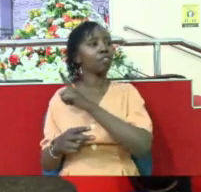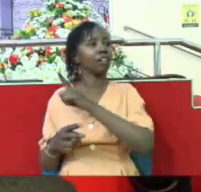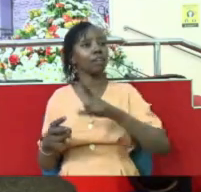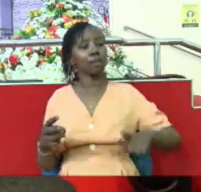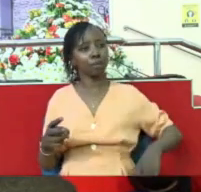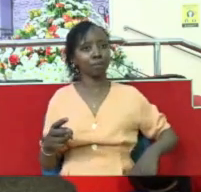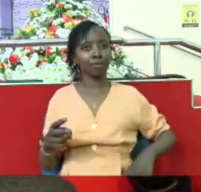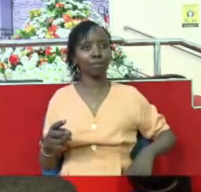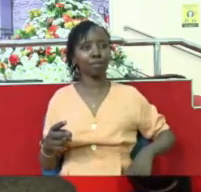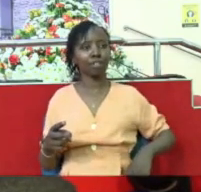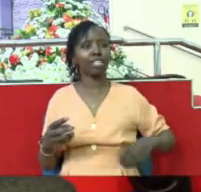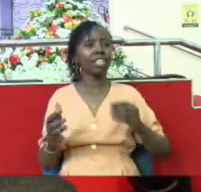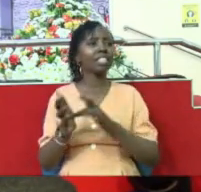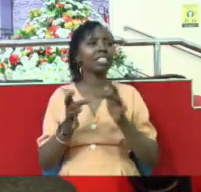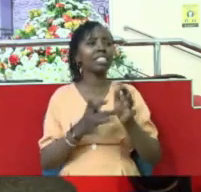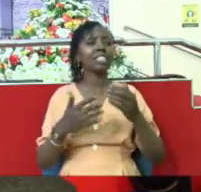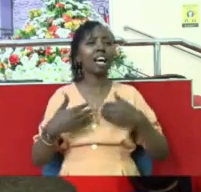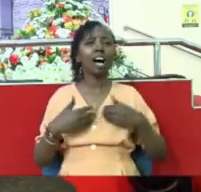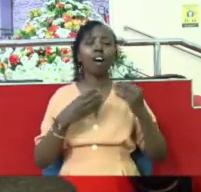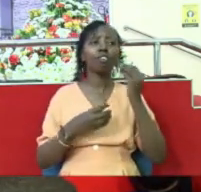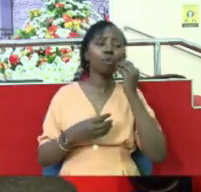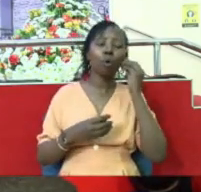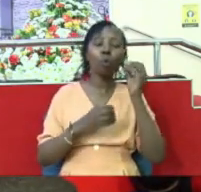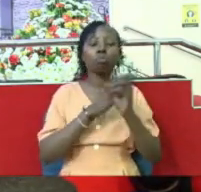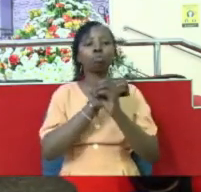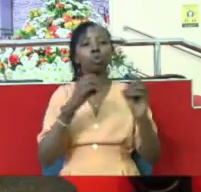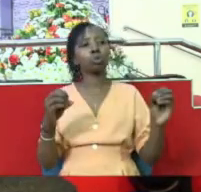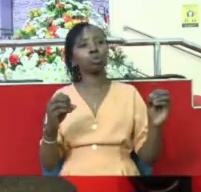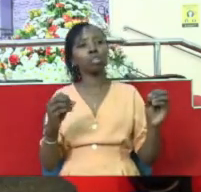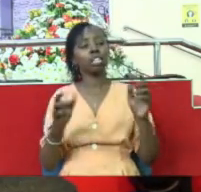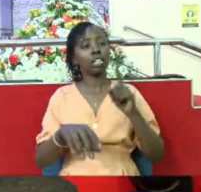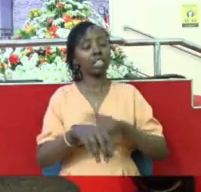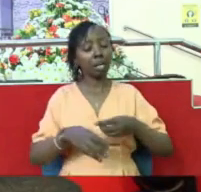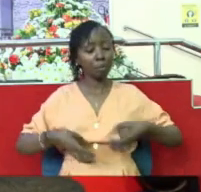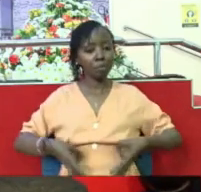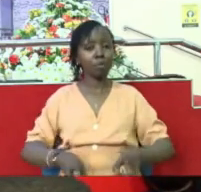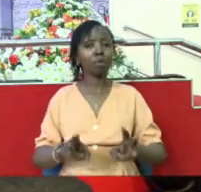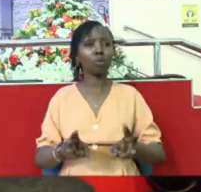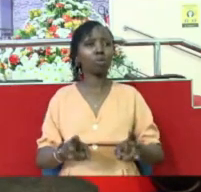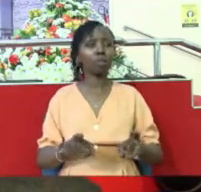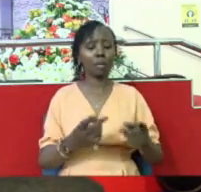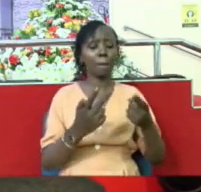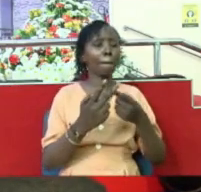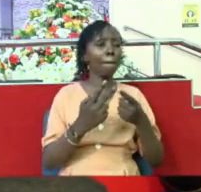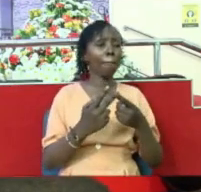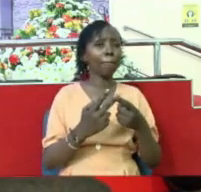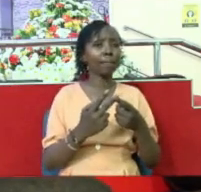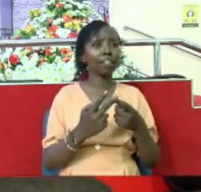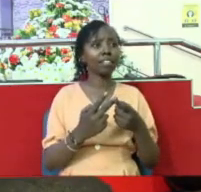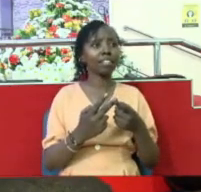has no home as he is born. Number two, he becomes a